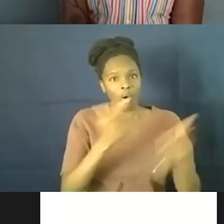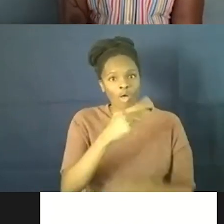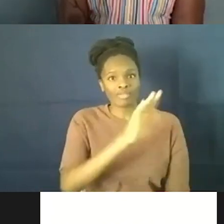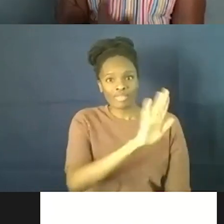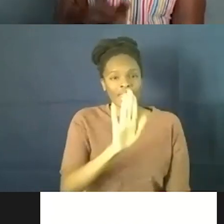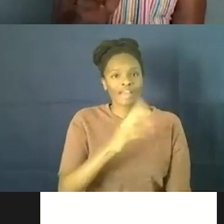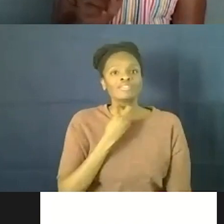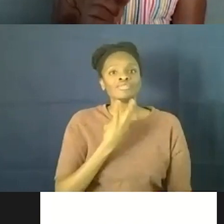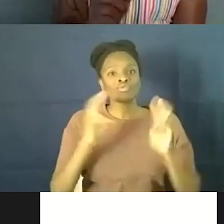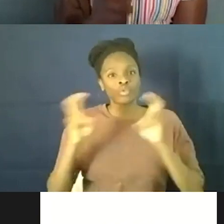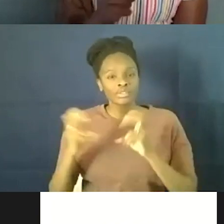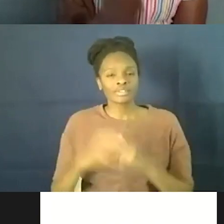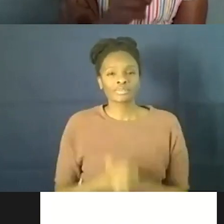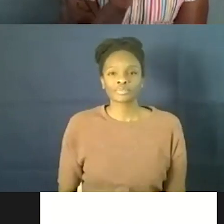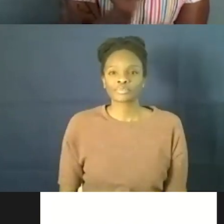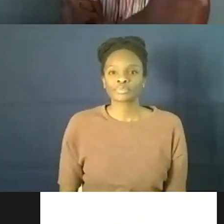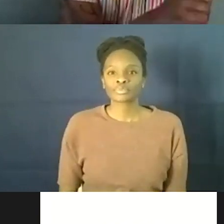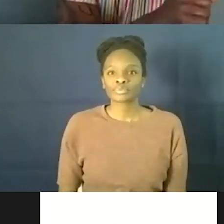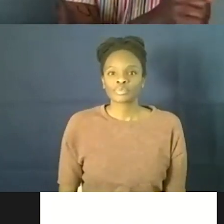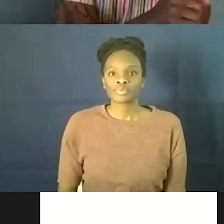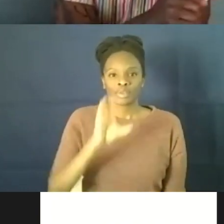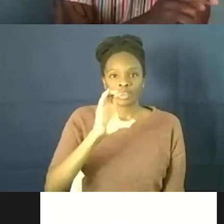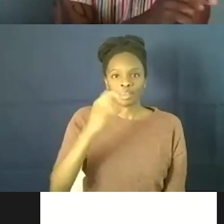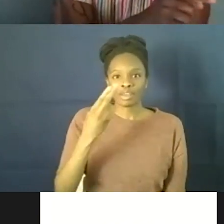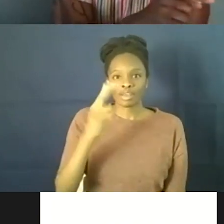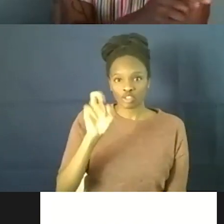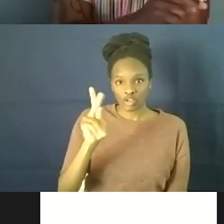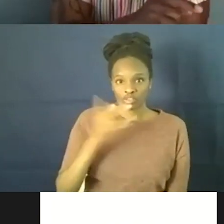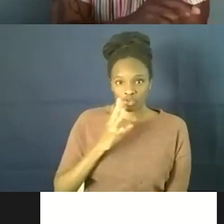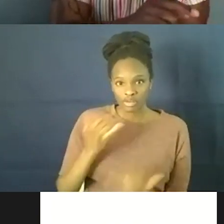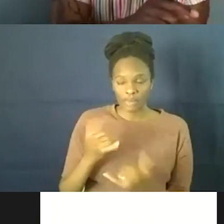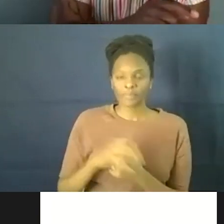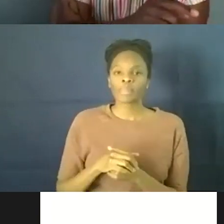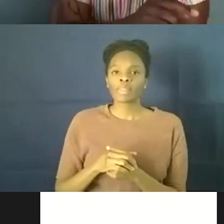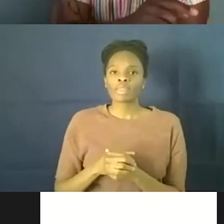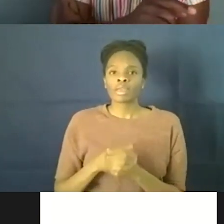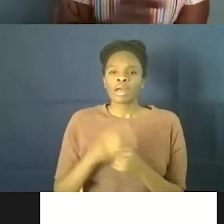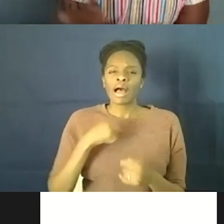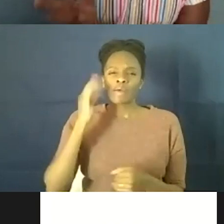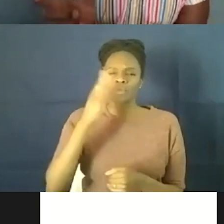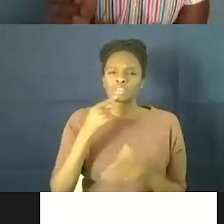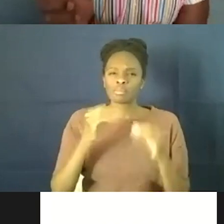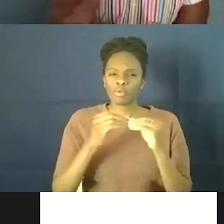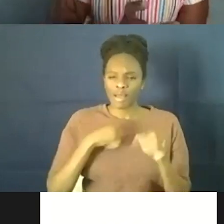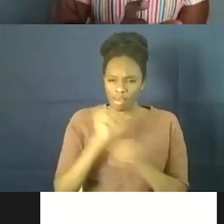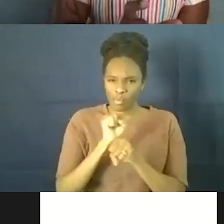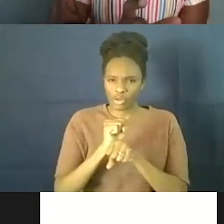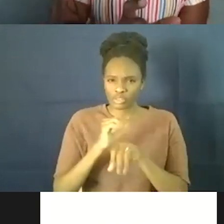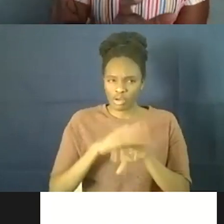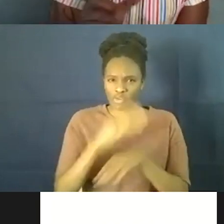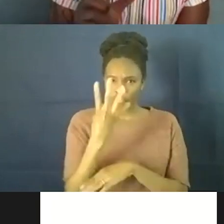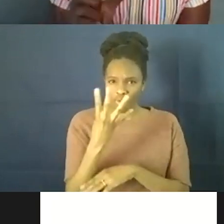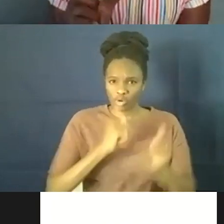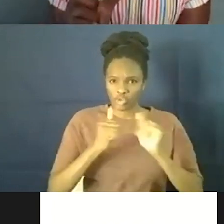And listen to our stories. I'm gonna take that a step further and say that because I'd worked on I think four shows prior to Dear